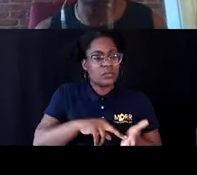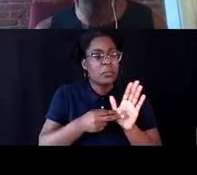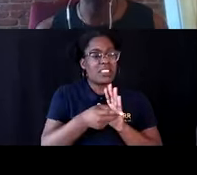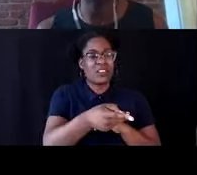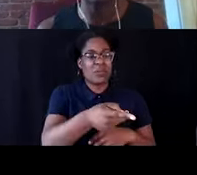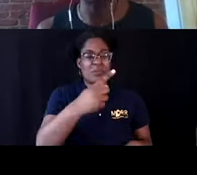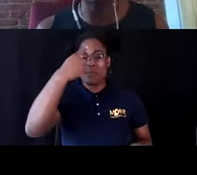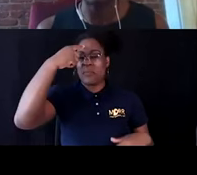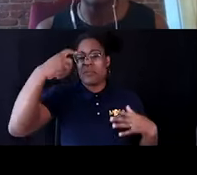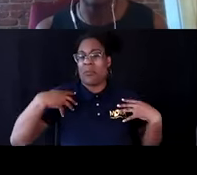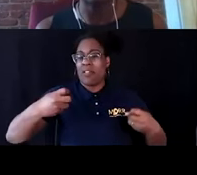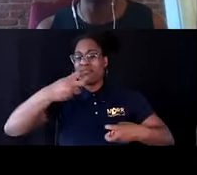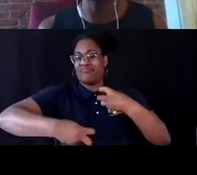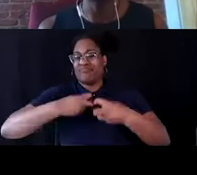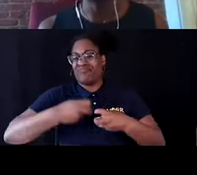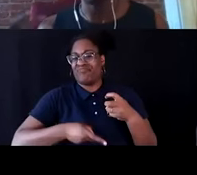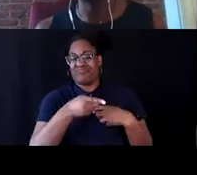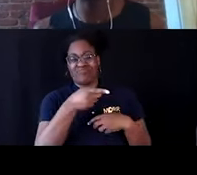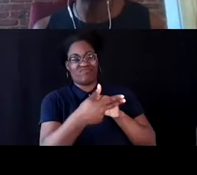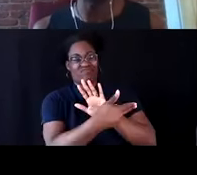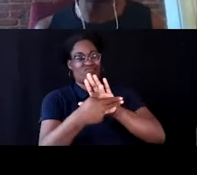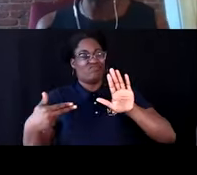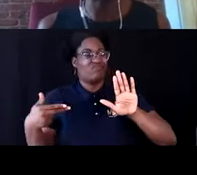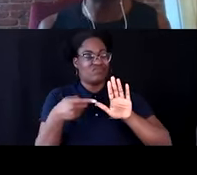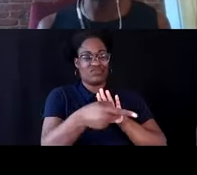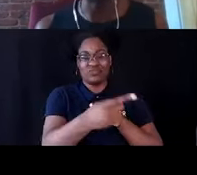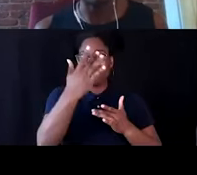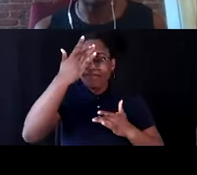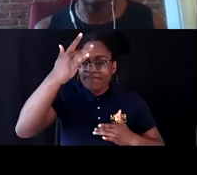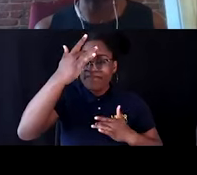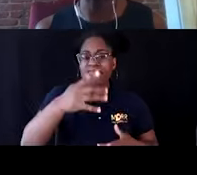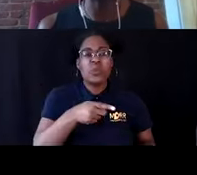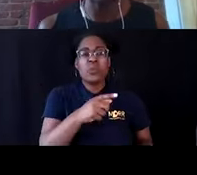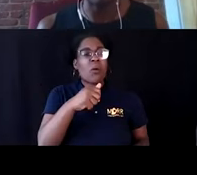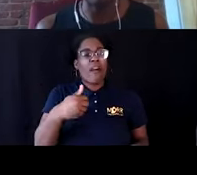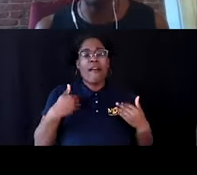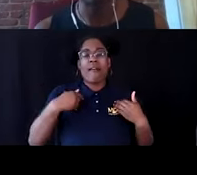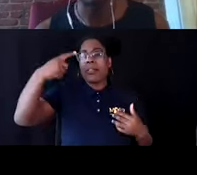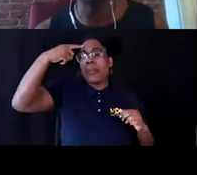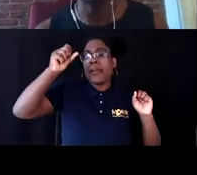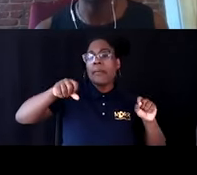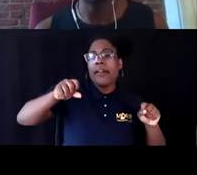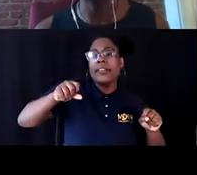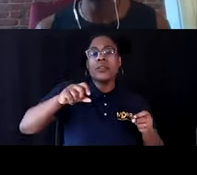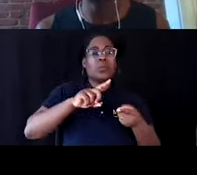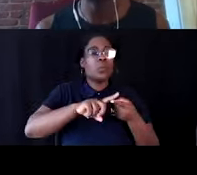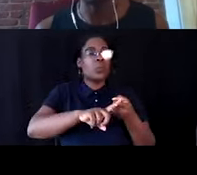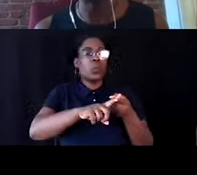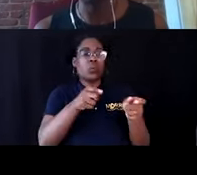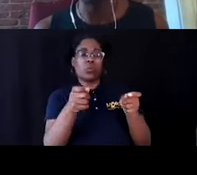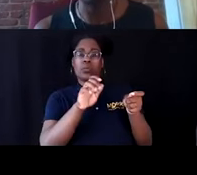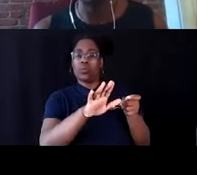brain capacity or brain functioning of the people who are making those rules and who have that power. And so they